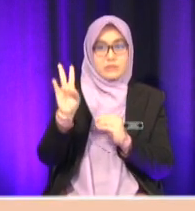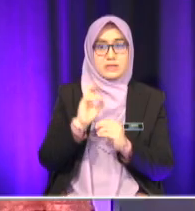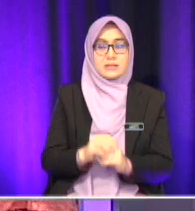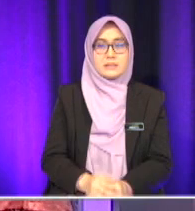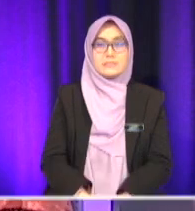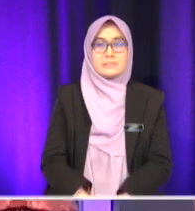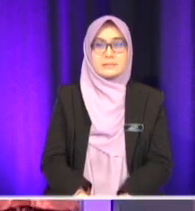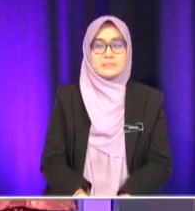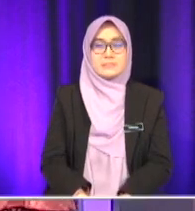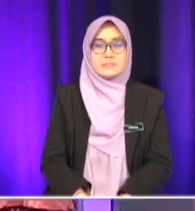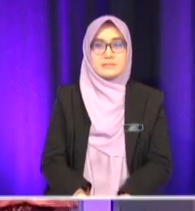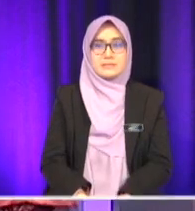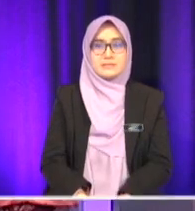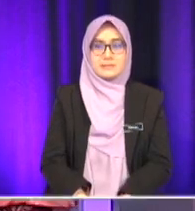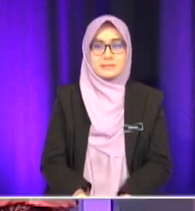number 27.